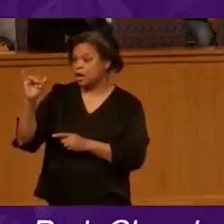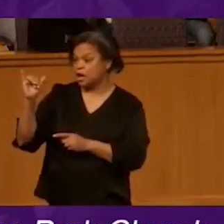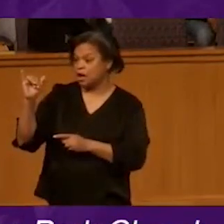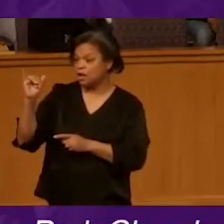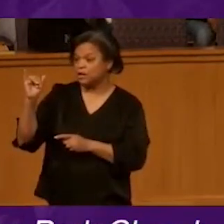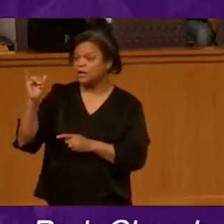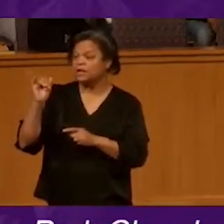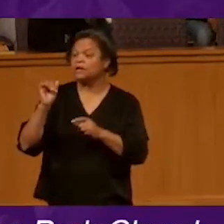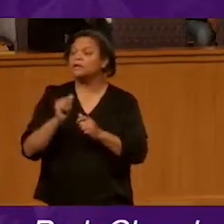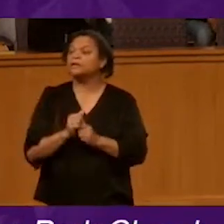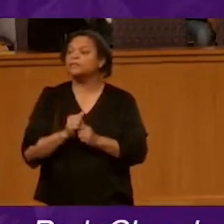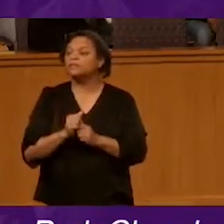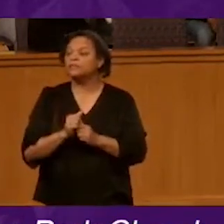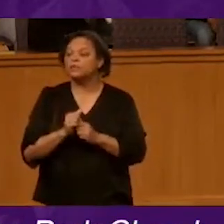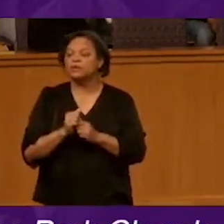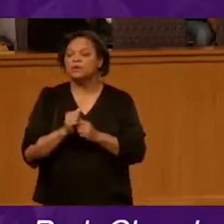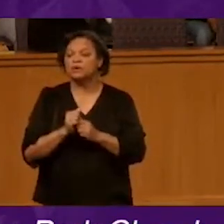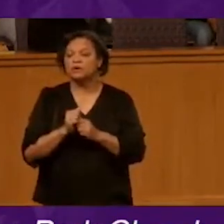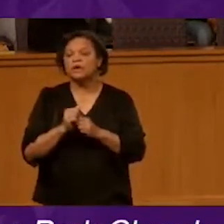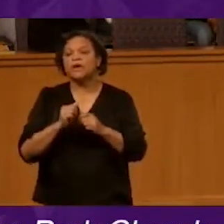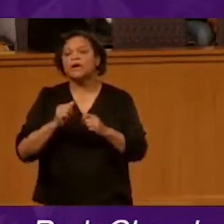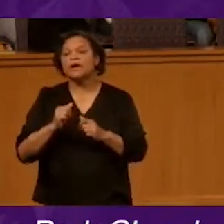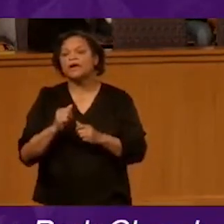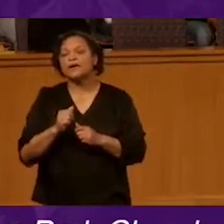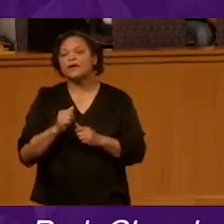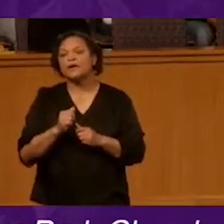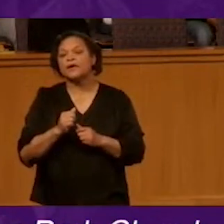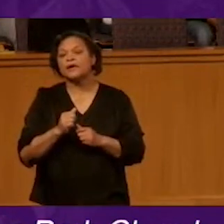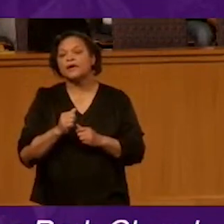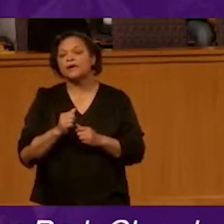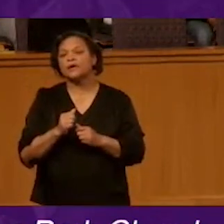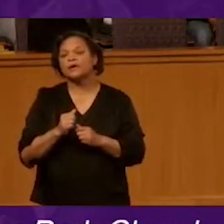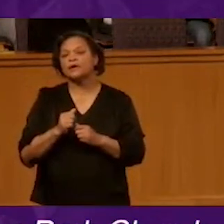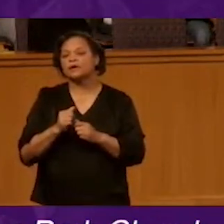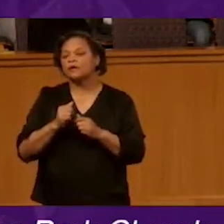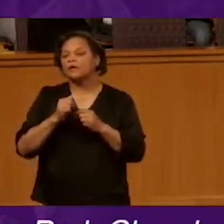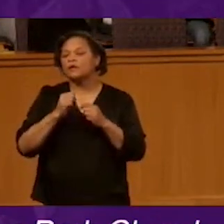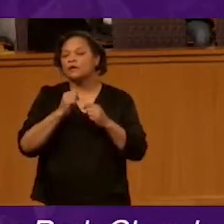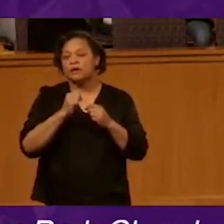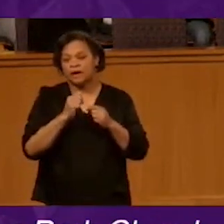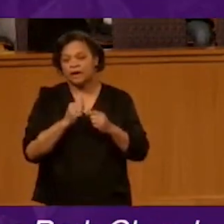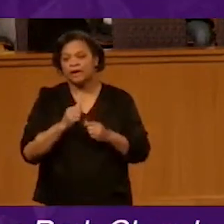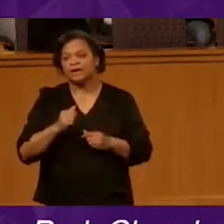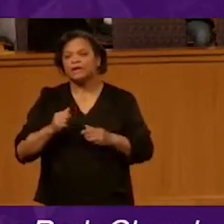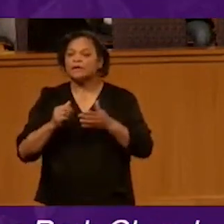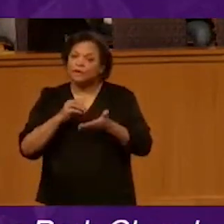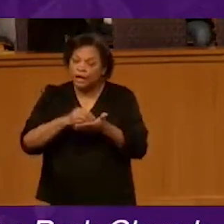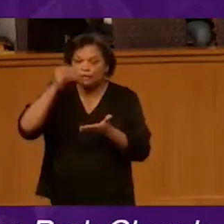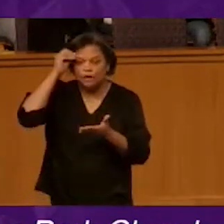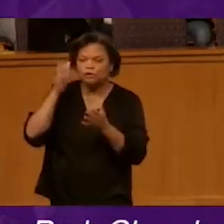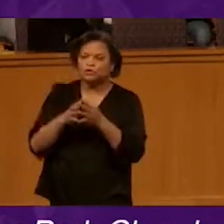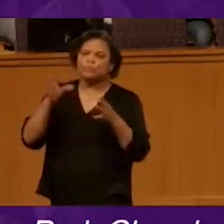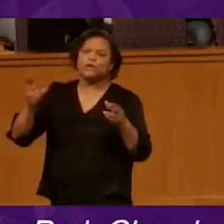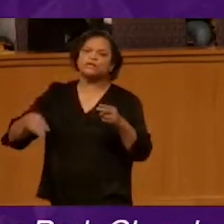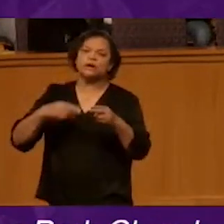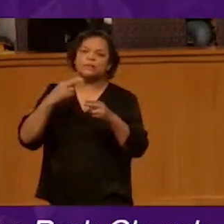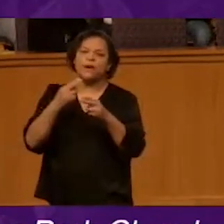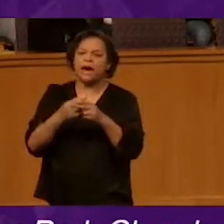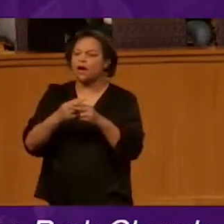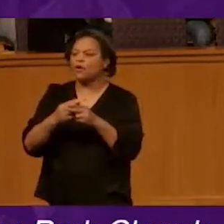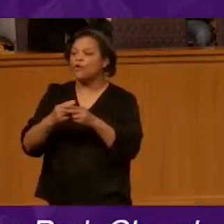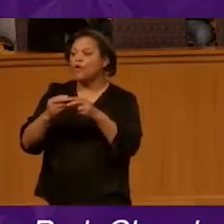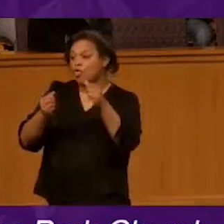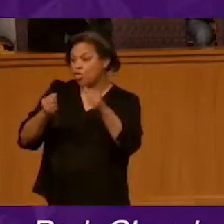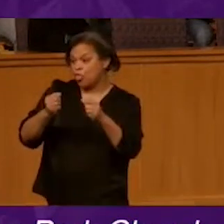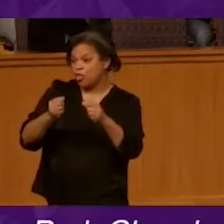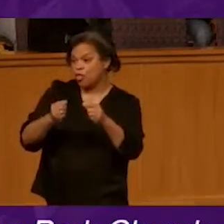neighborhood is Audi. Audi. But it's Audi. Audi. All right. Yes, I've learned so much about the brand, but also